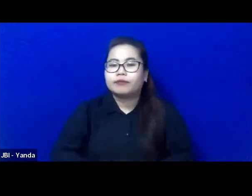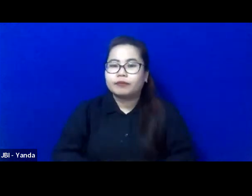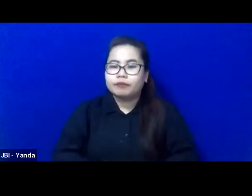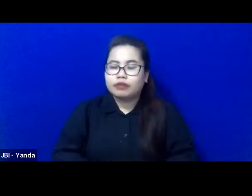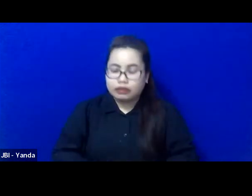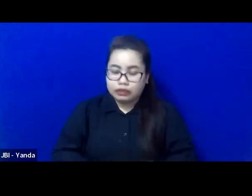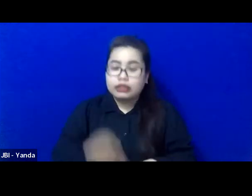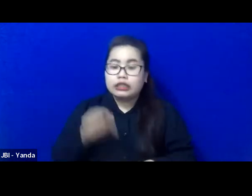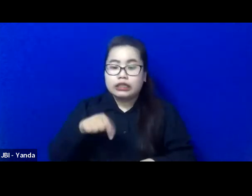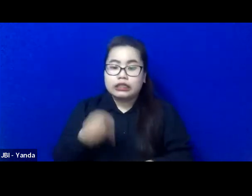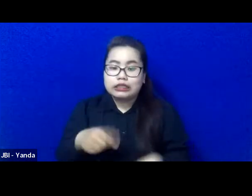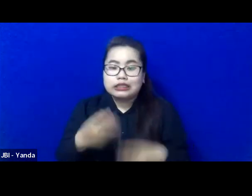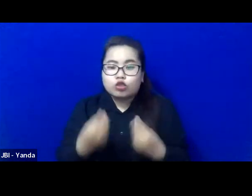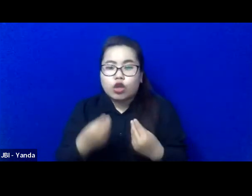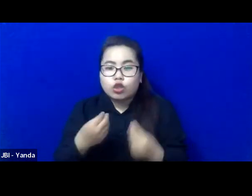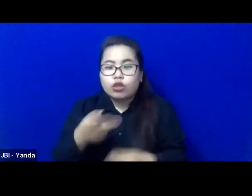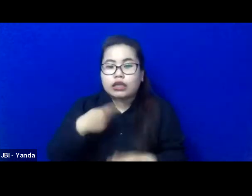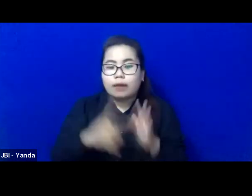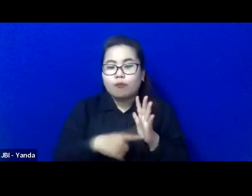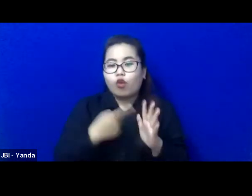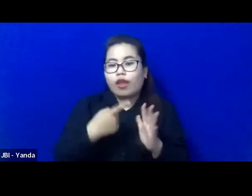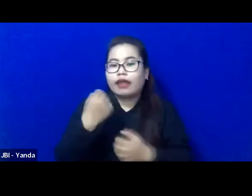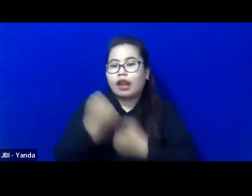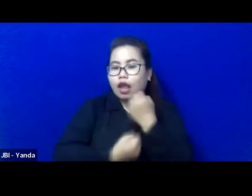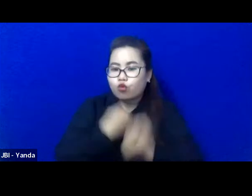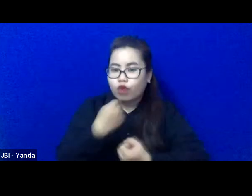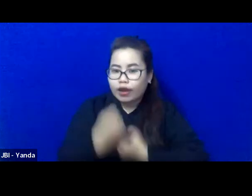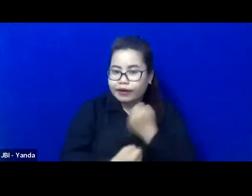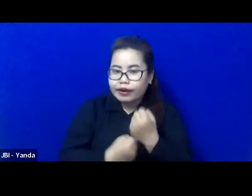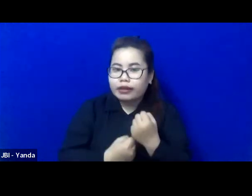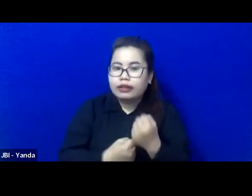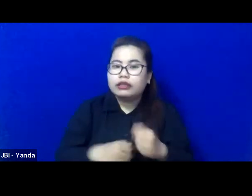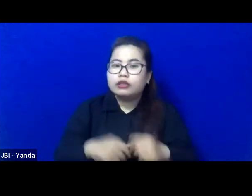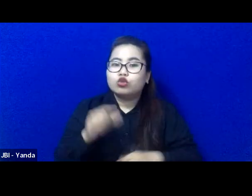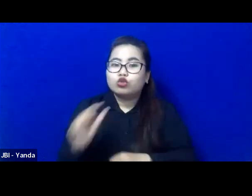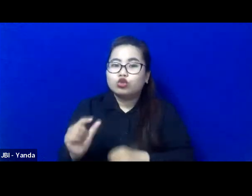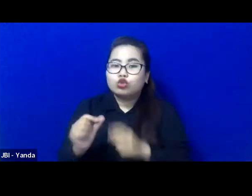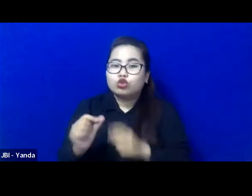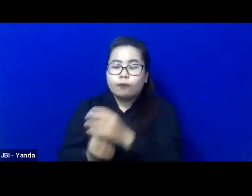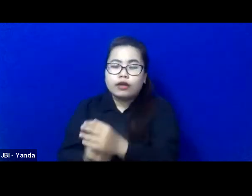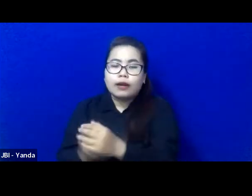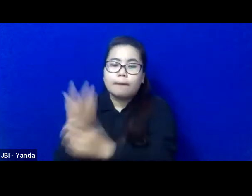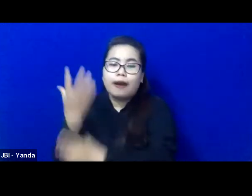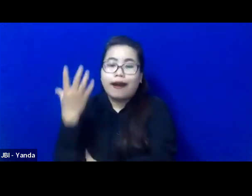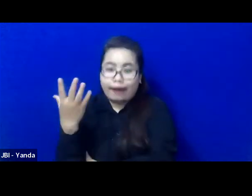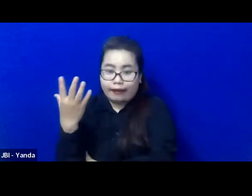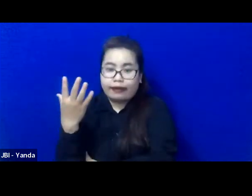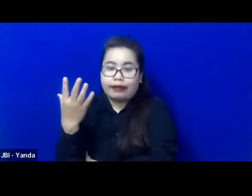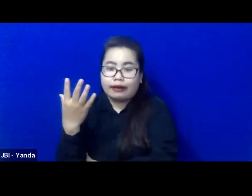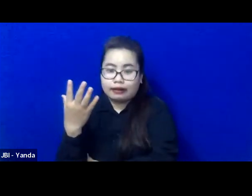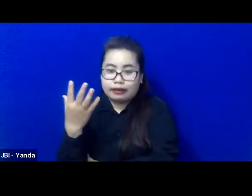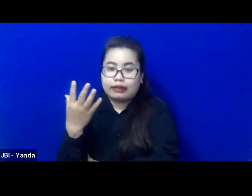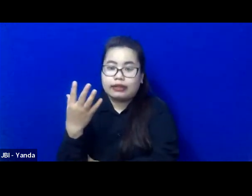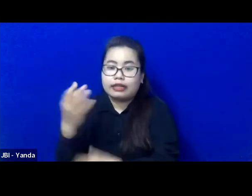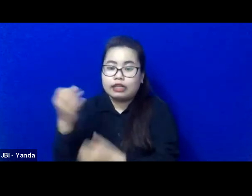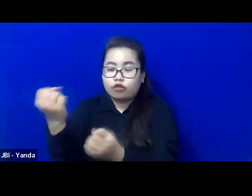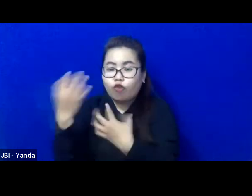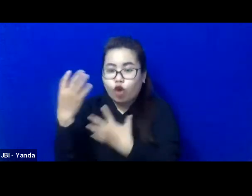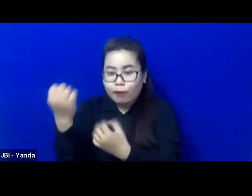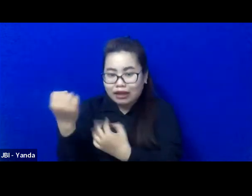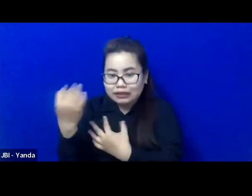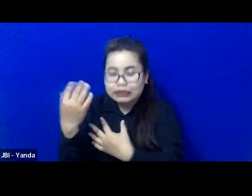In terms of developing resources, that's the project we're proposing at USU at the moment, is